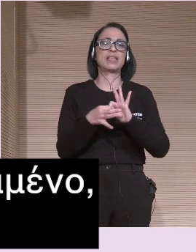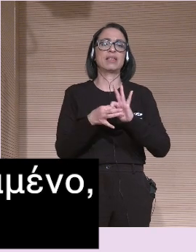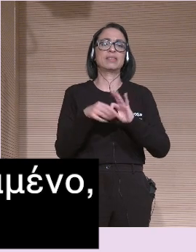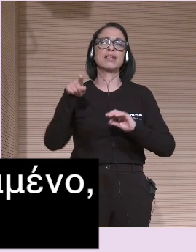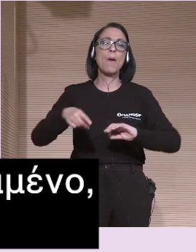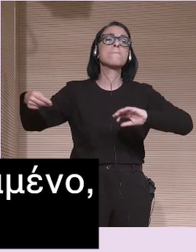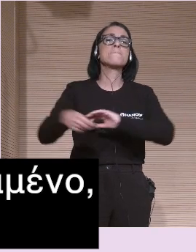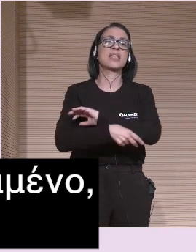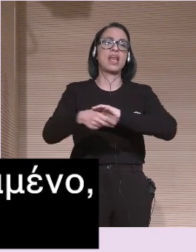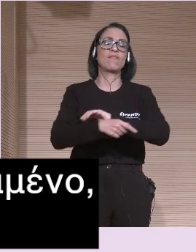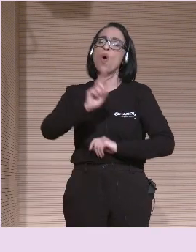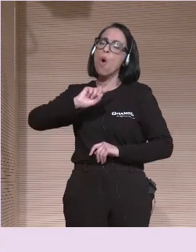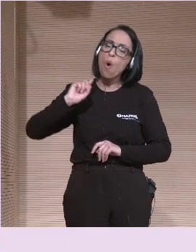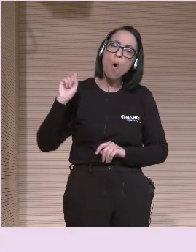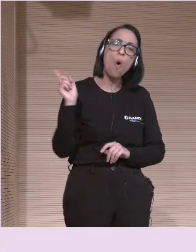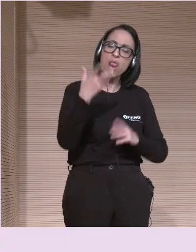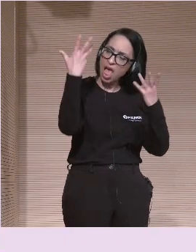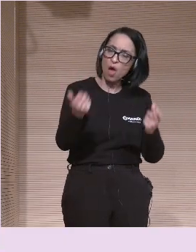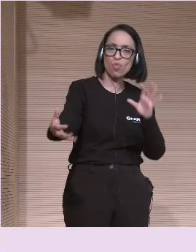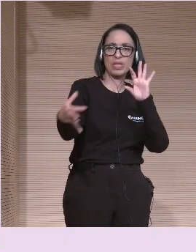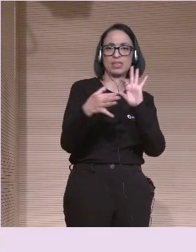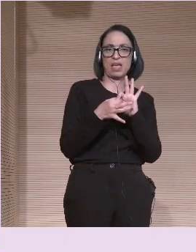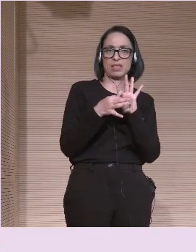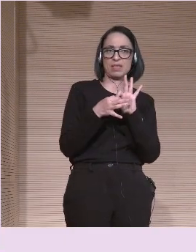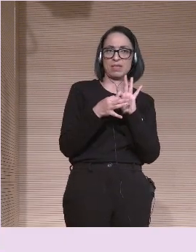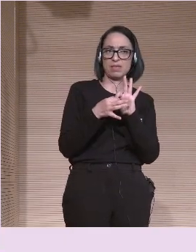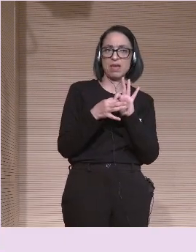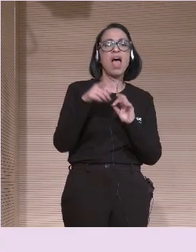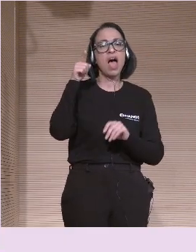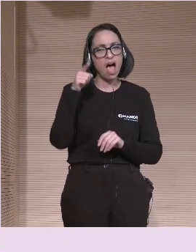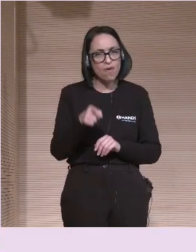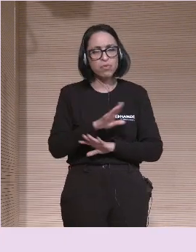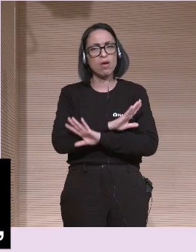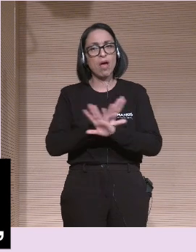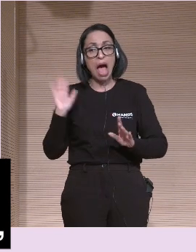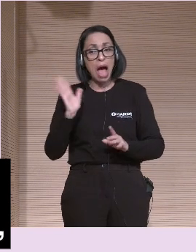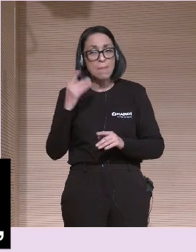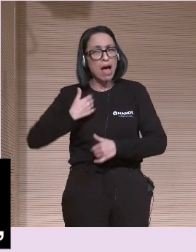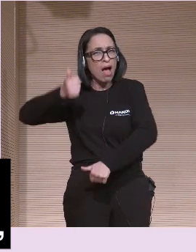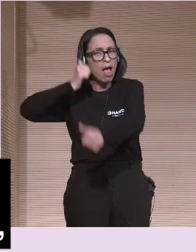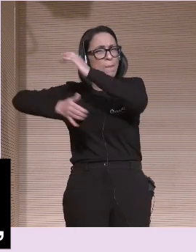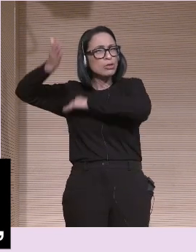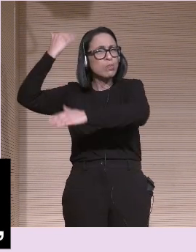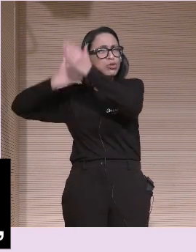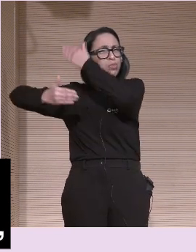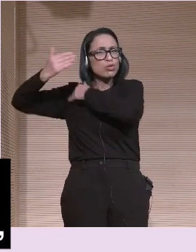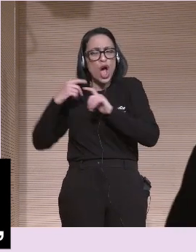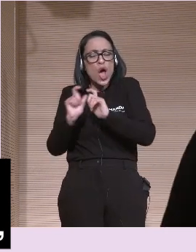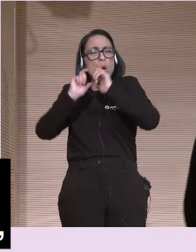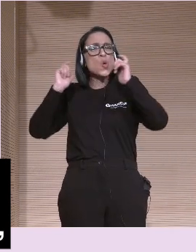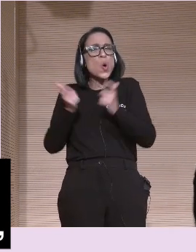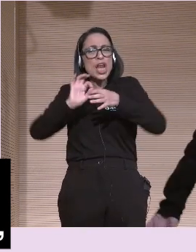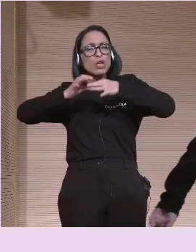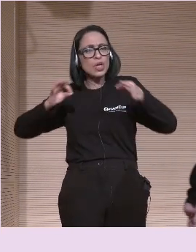trite, but actually it's true, and I think it's profound, that if we dig back into our family histories, whoever you are, you have a personal connection